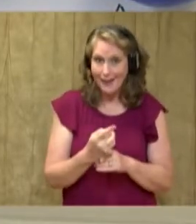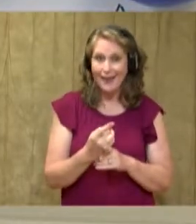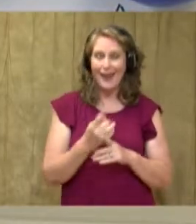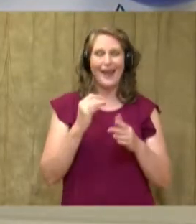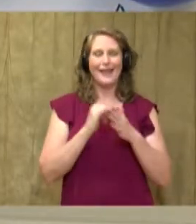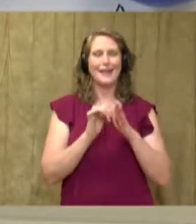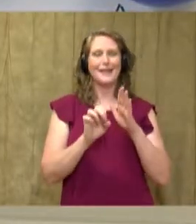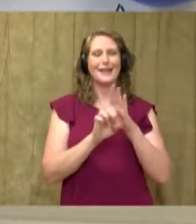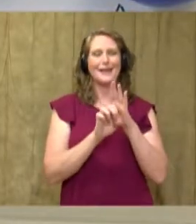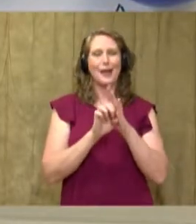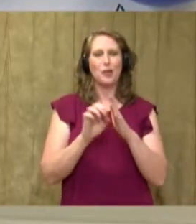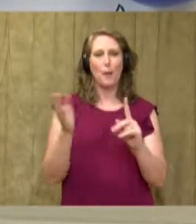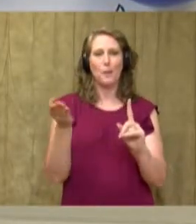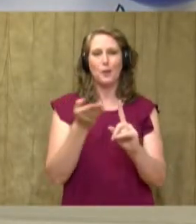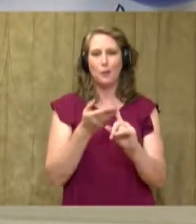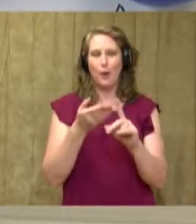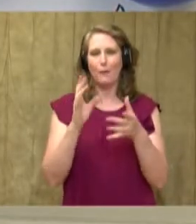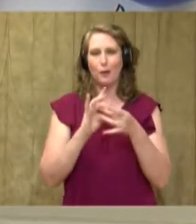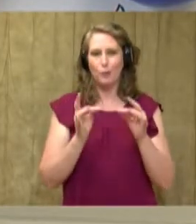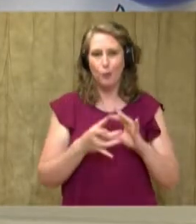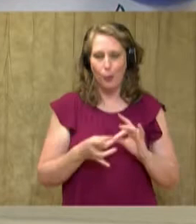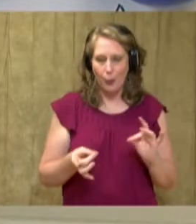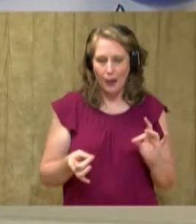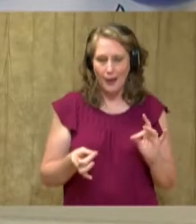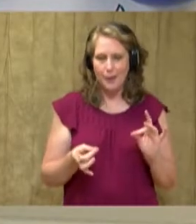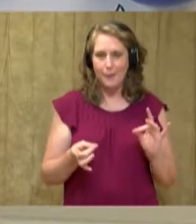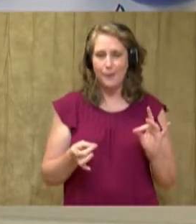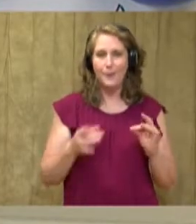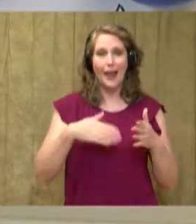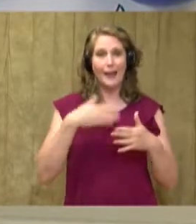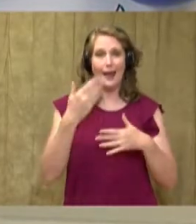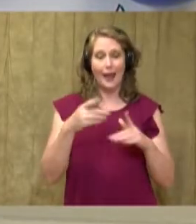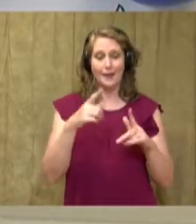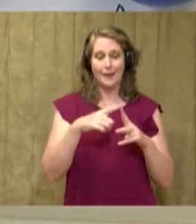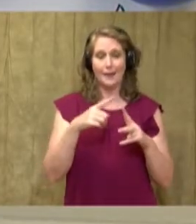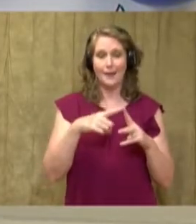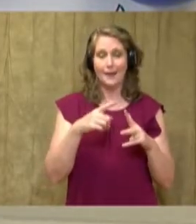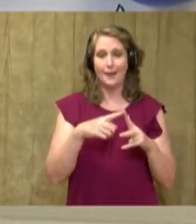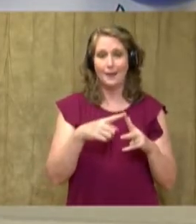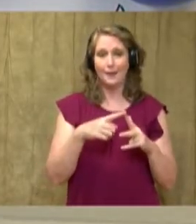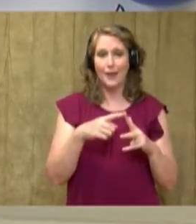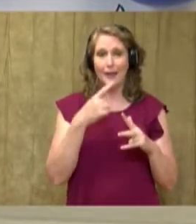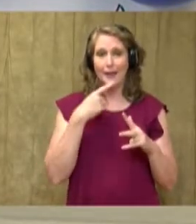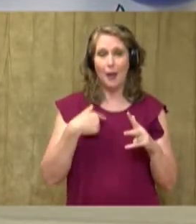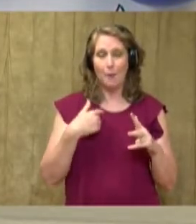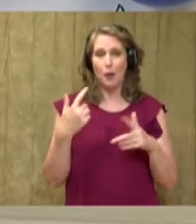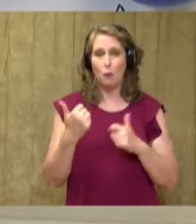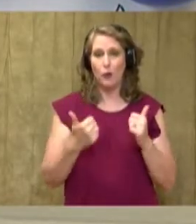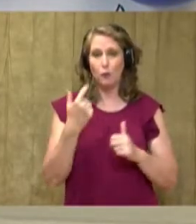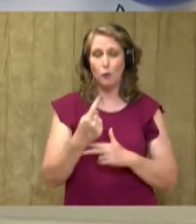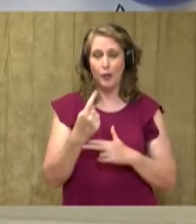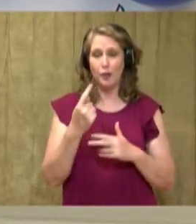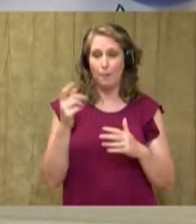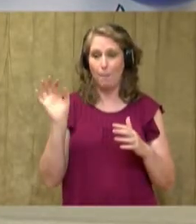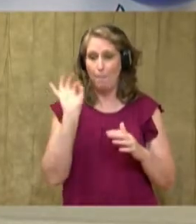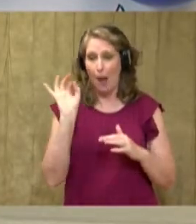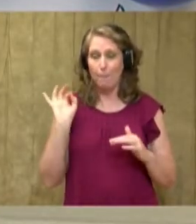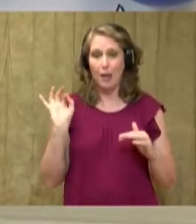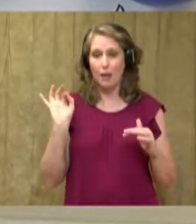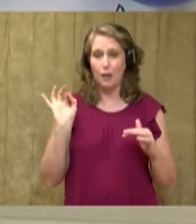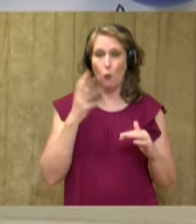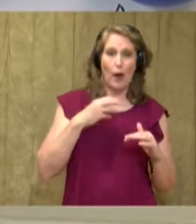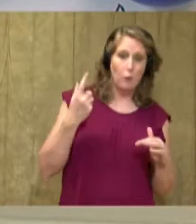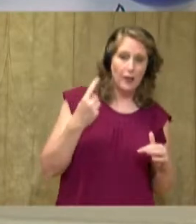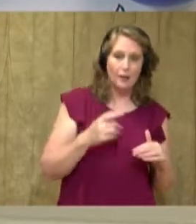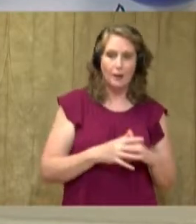is an example of a persuasive story. All right, next up. You ready? Okay, you got to tell me which one I need to do. Which one y'all want me to do? A white